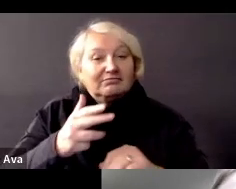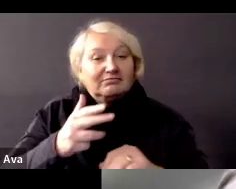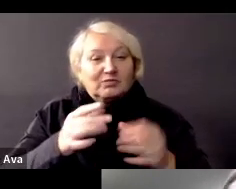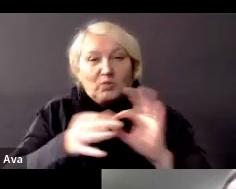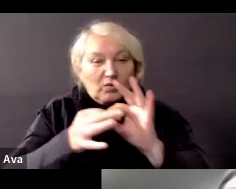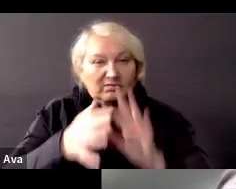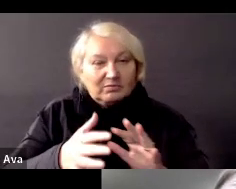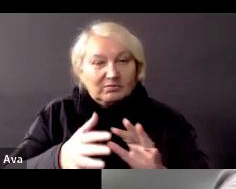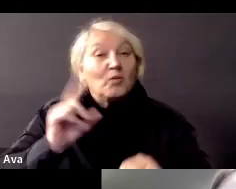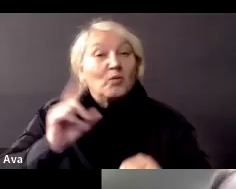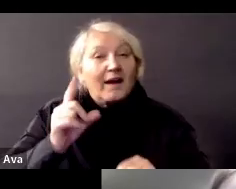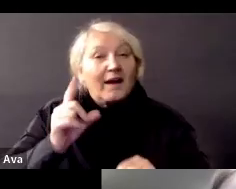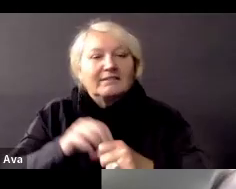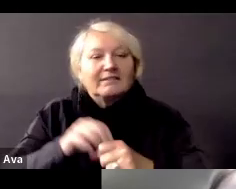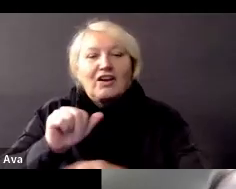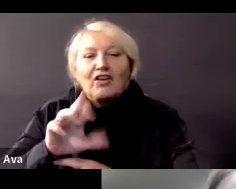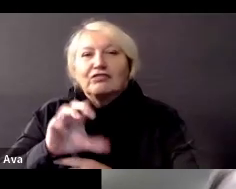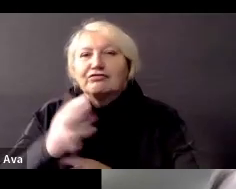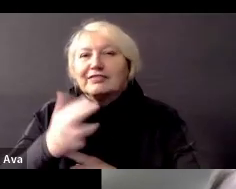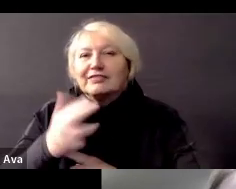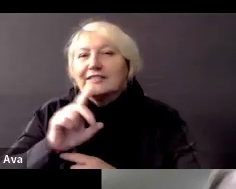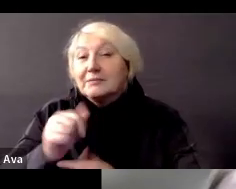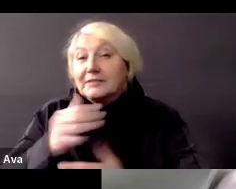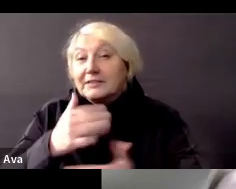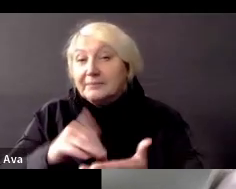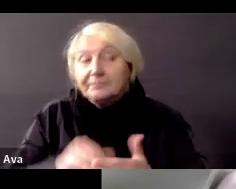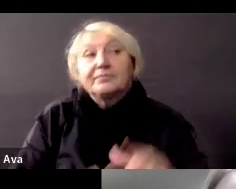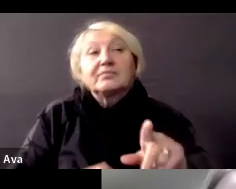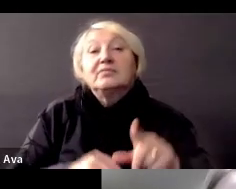today's event with a land acknowledgement.